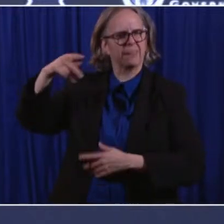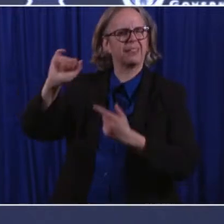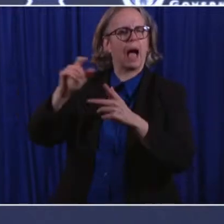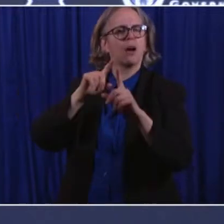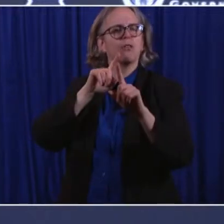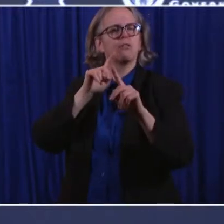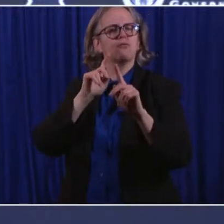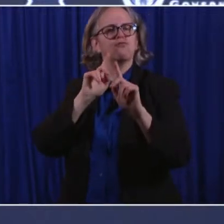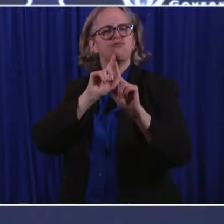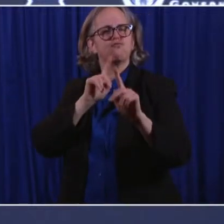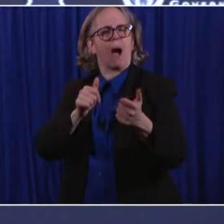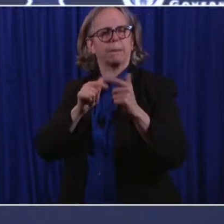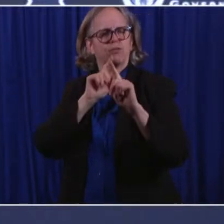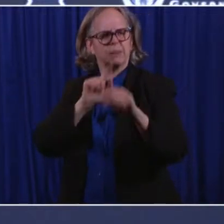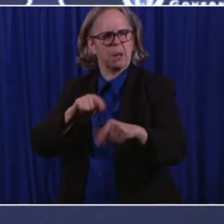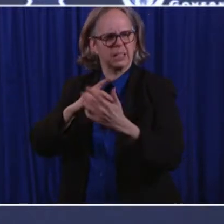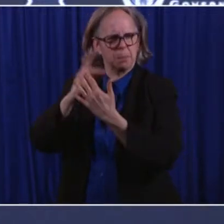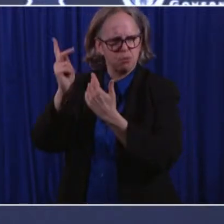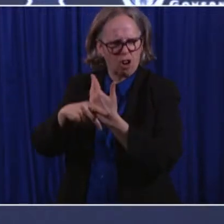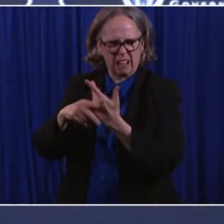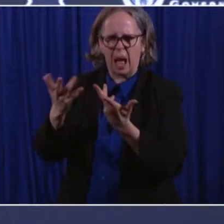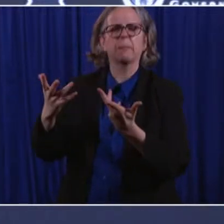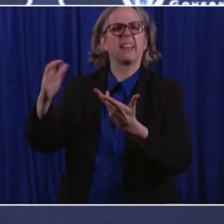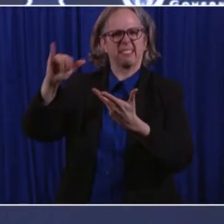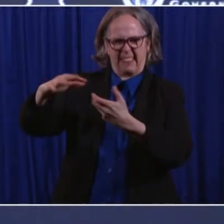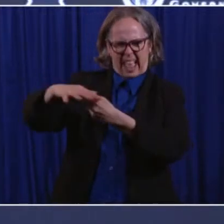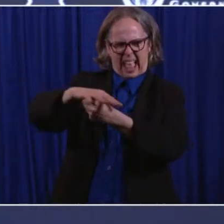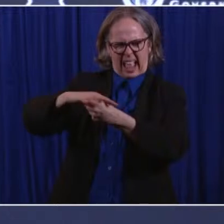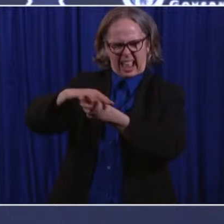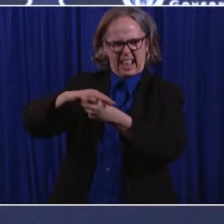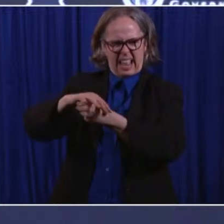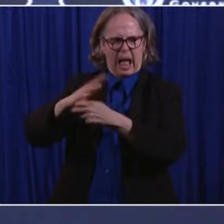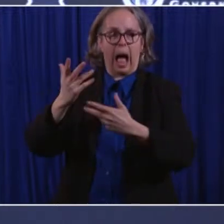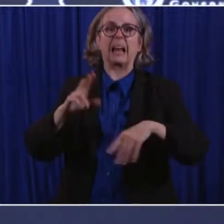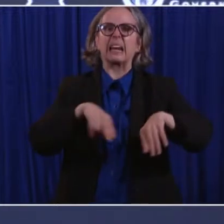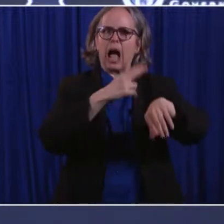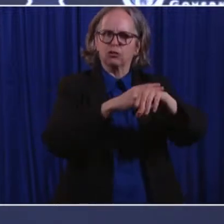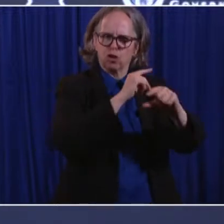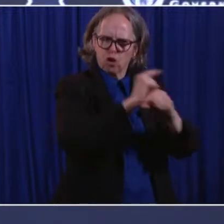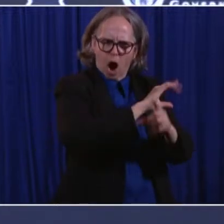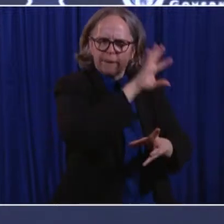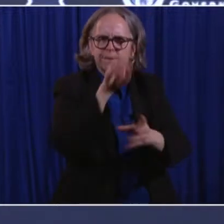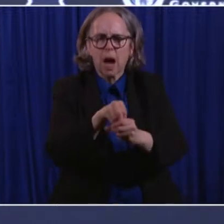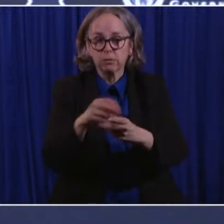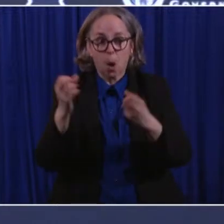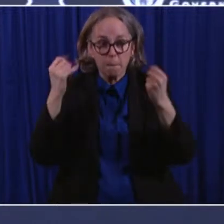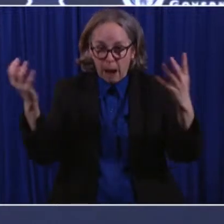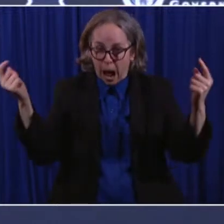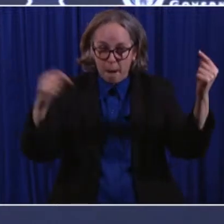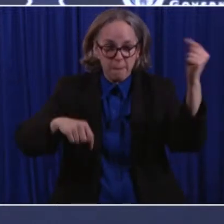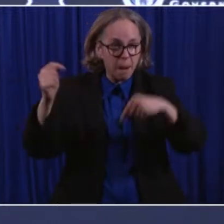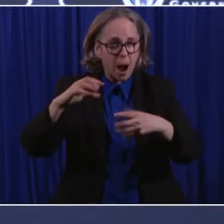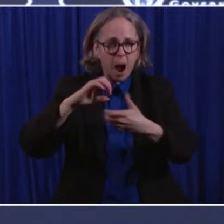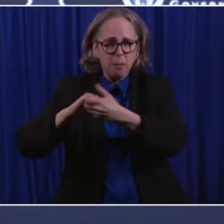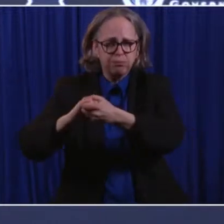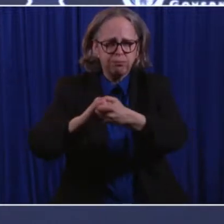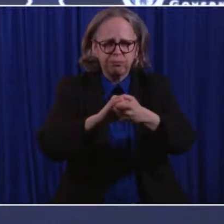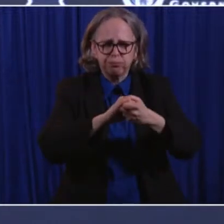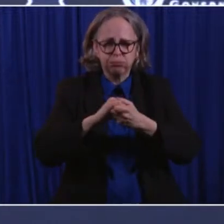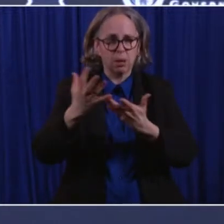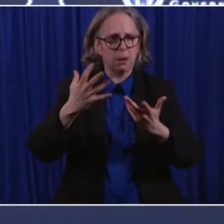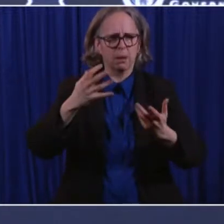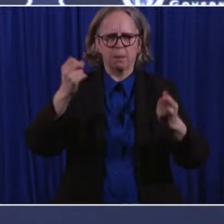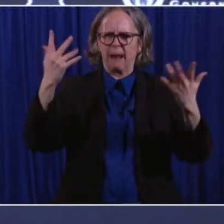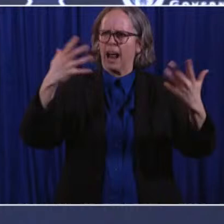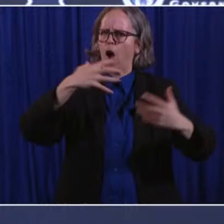National Guard, has provided so far 961 vaccines to older Ohioans across 26 separate